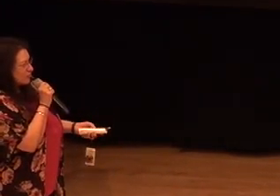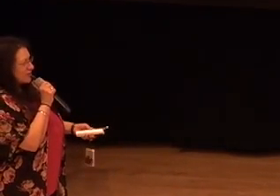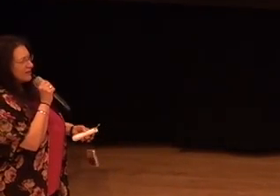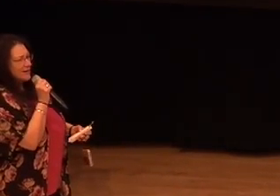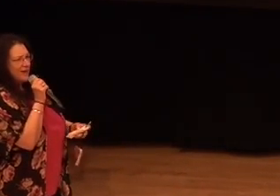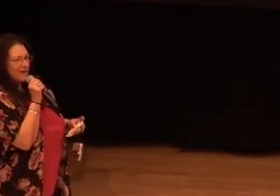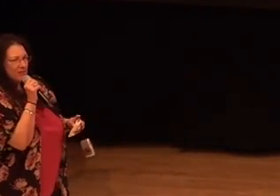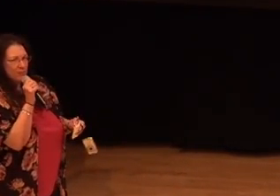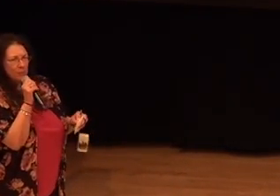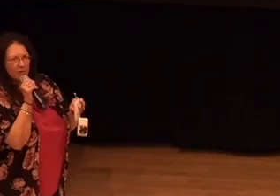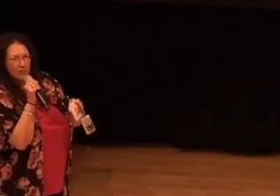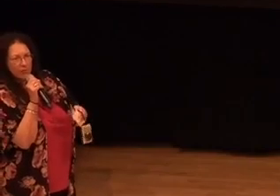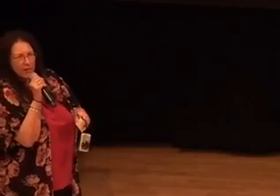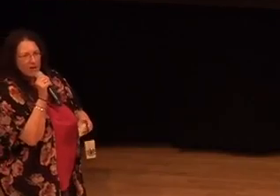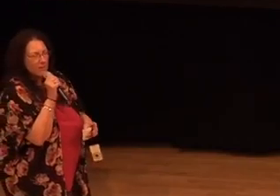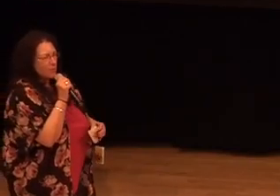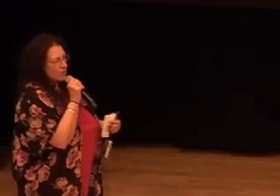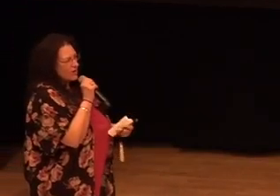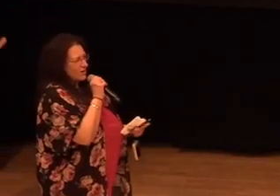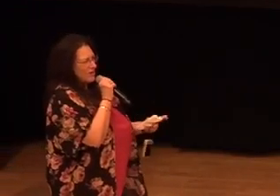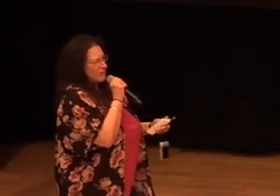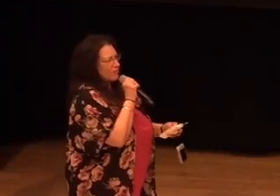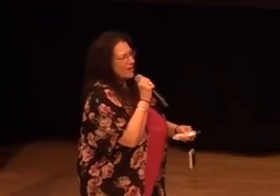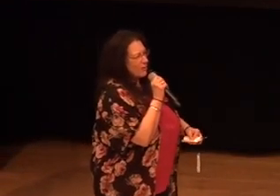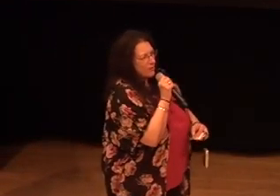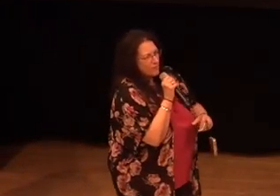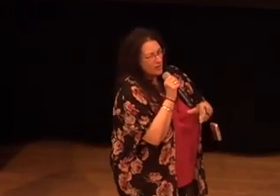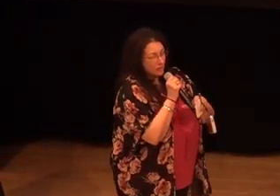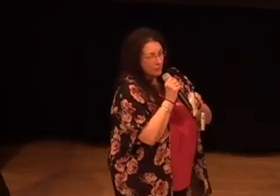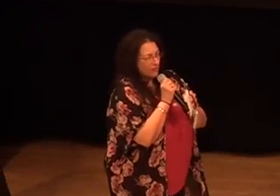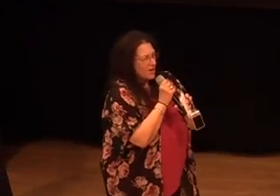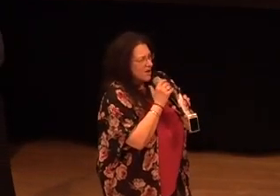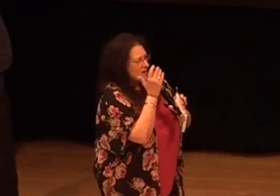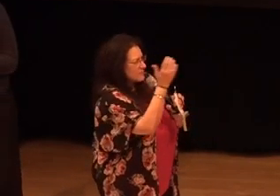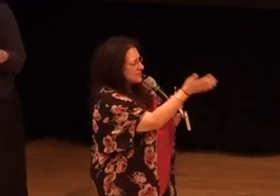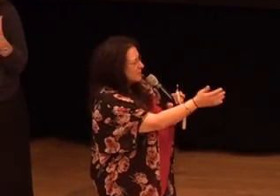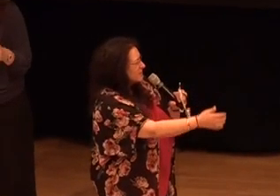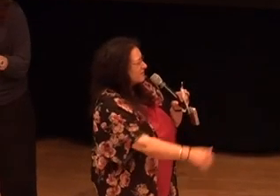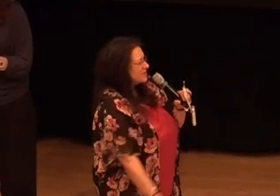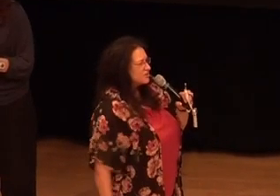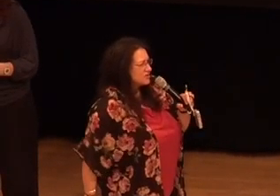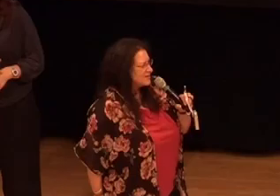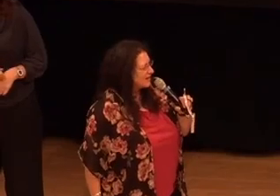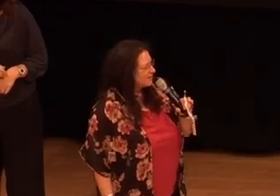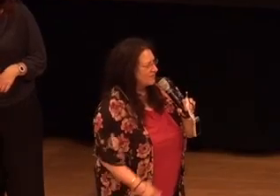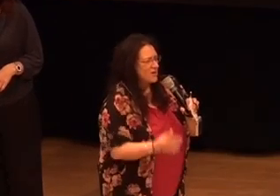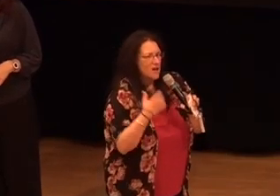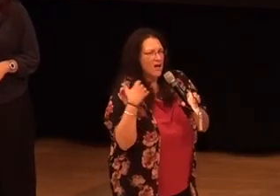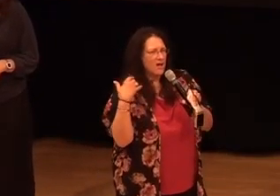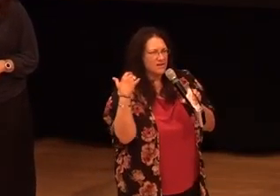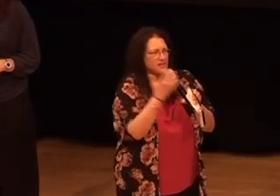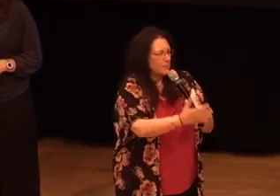that story. And there's people in this room that have been working in that area for years. Simi's invitation to